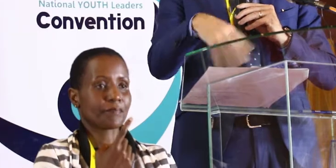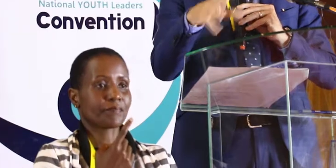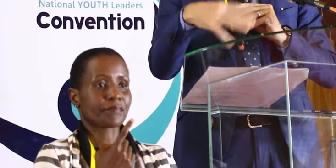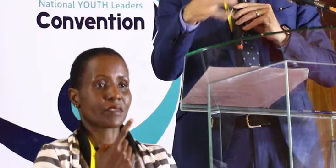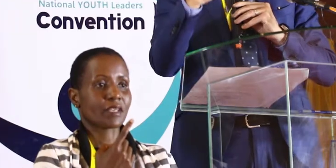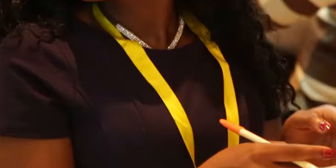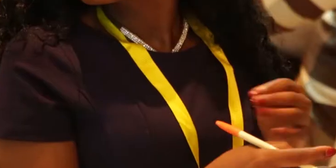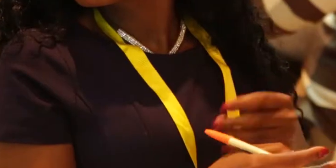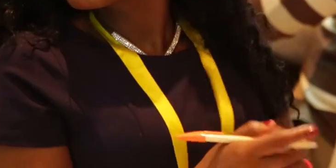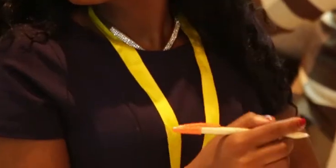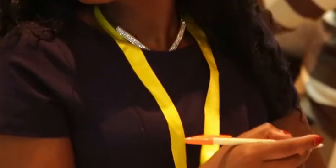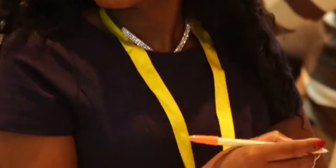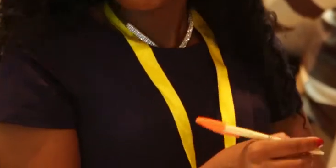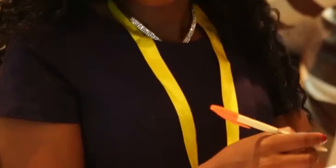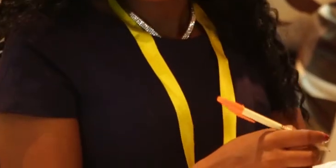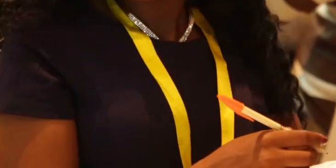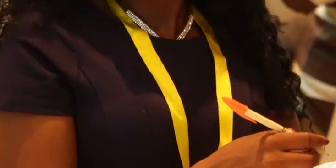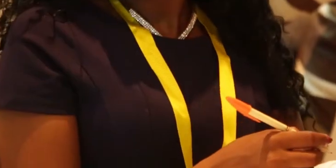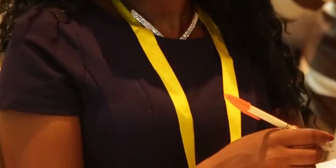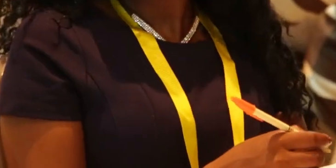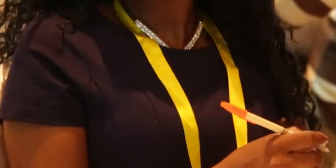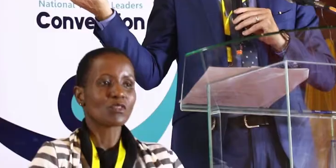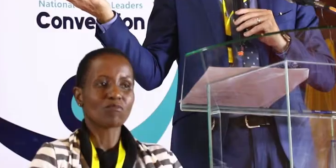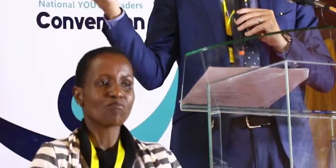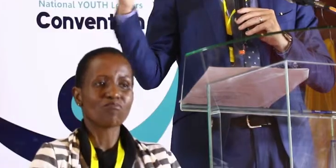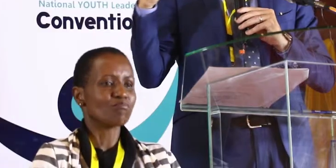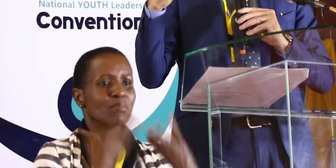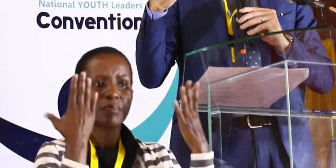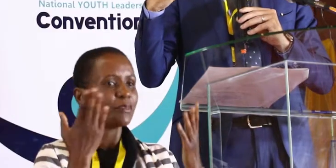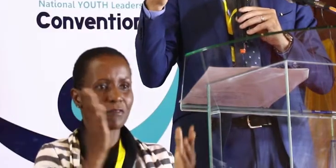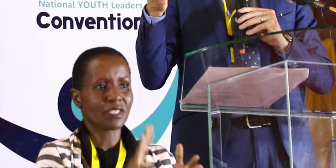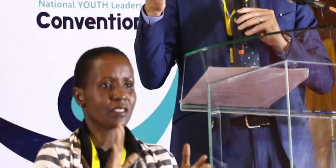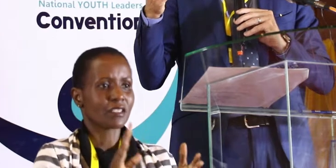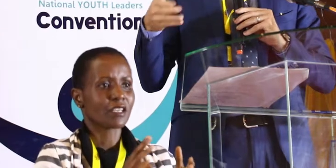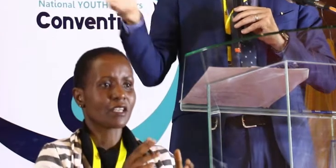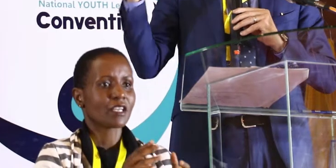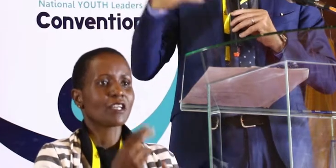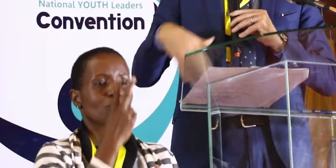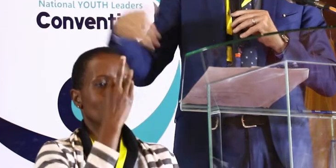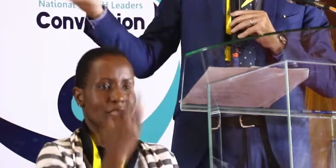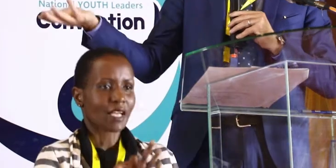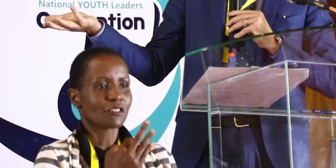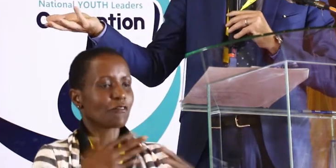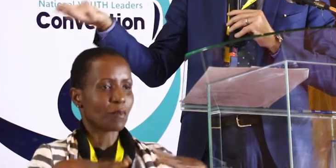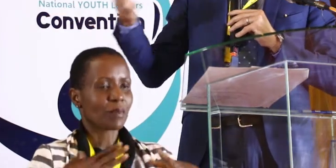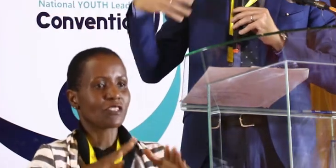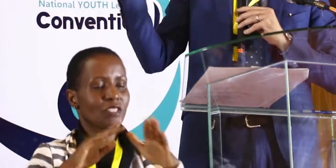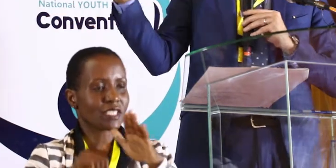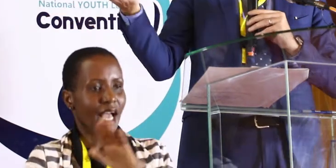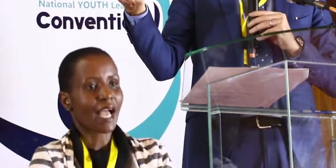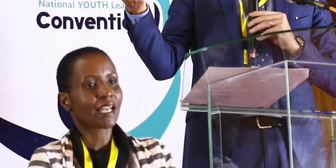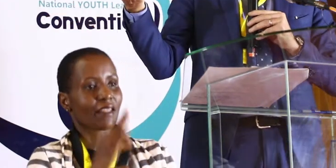you are at the cusp of a youth bulk where two-thirds of the population is below 30, where the average person